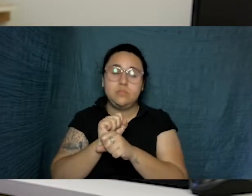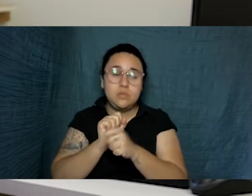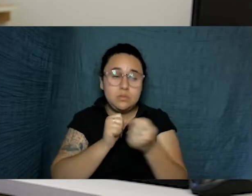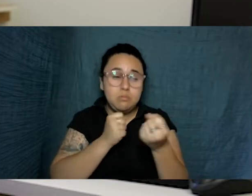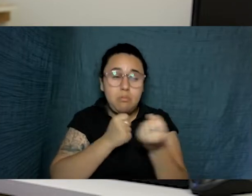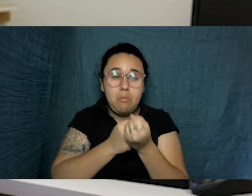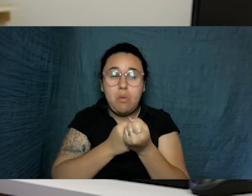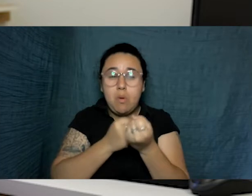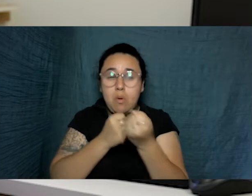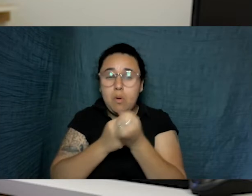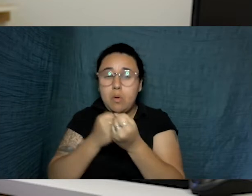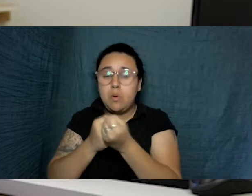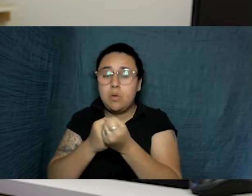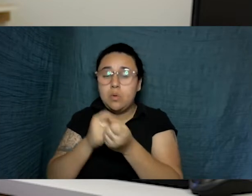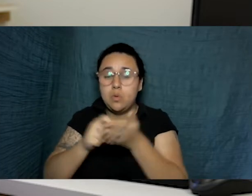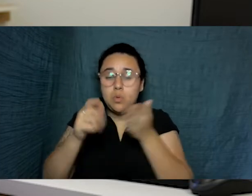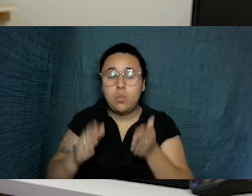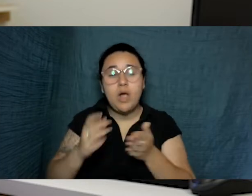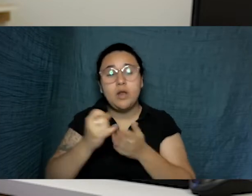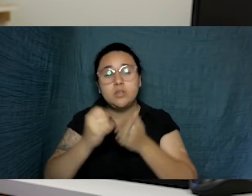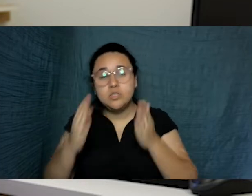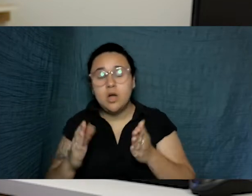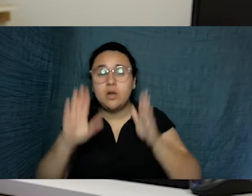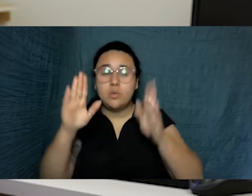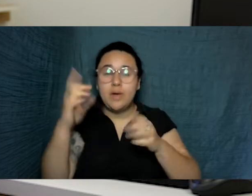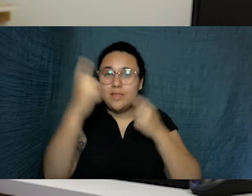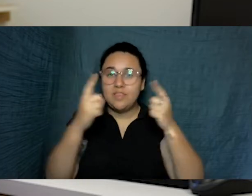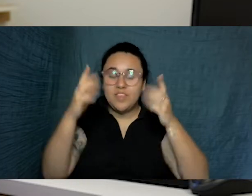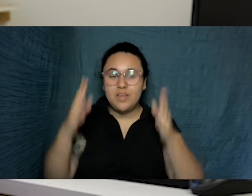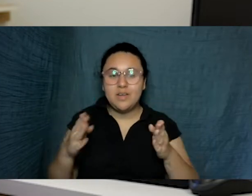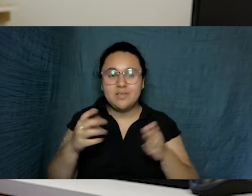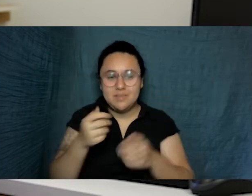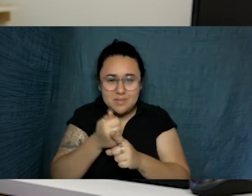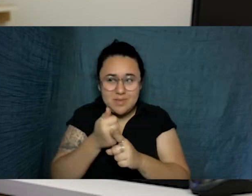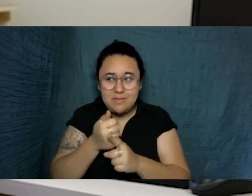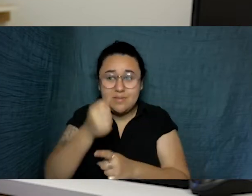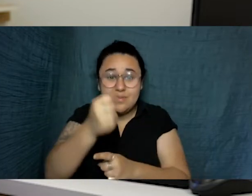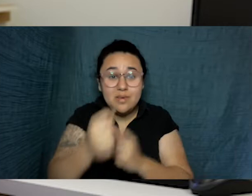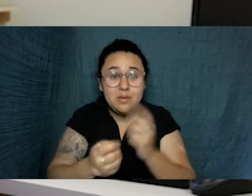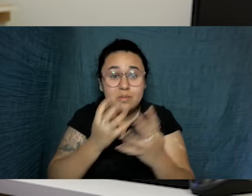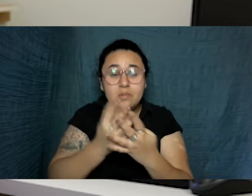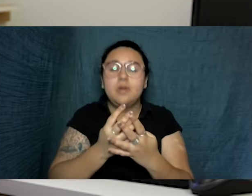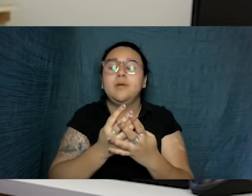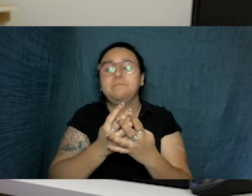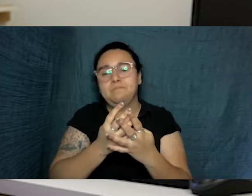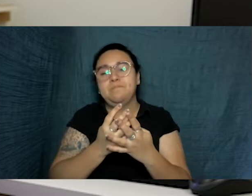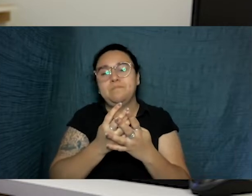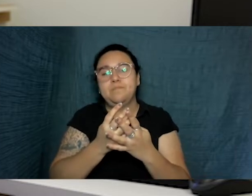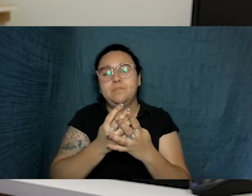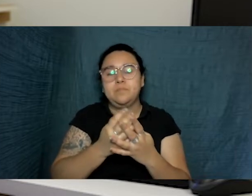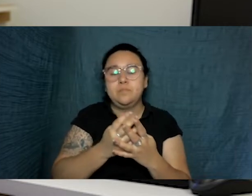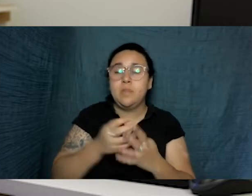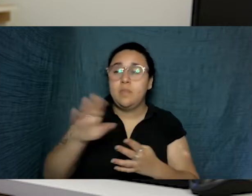supporting, you know, writers, artists, great thinkers who are incarcerated really aligns with our